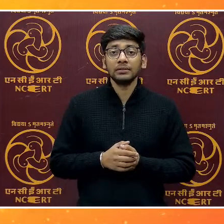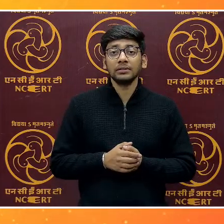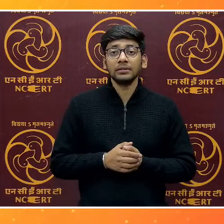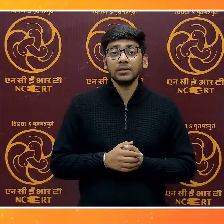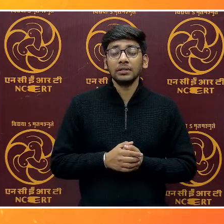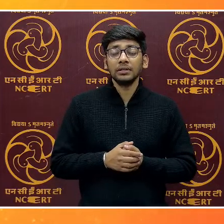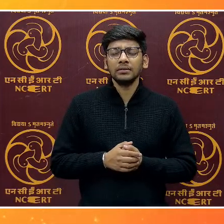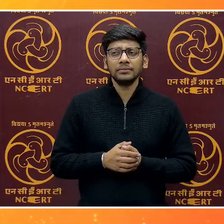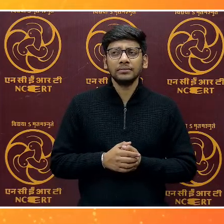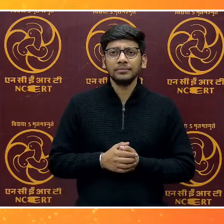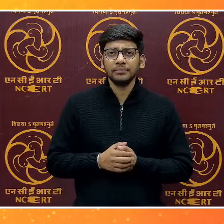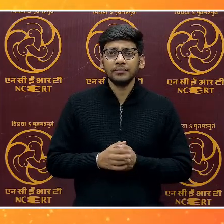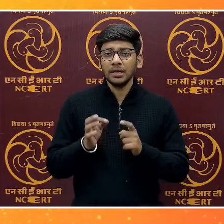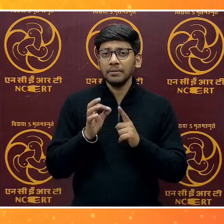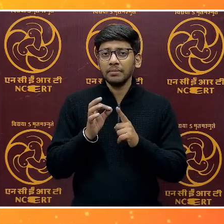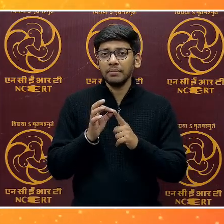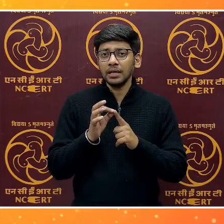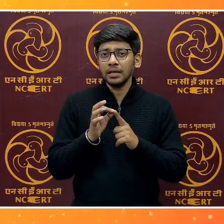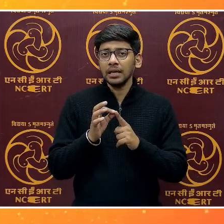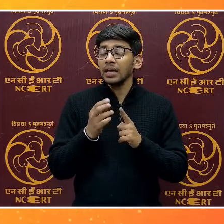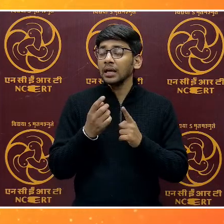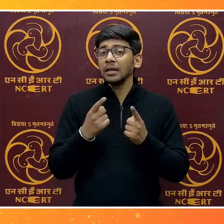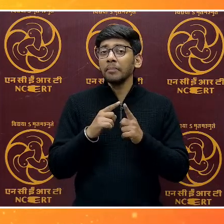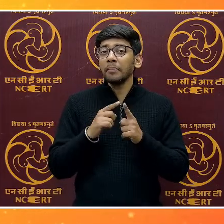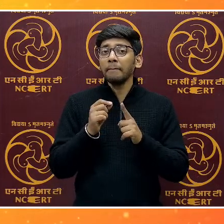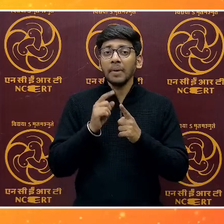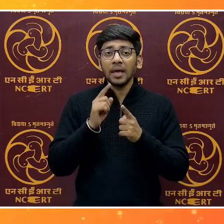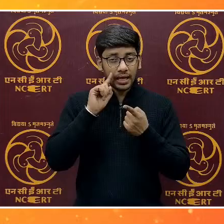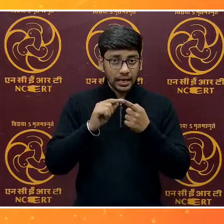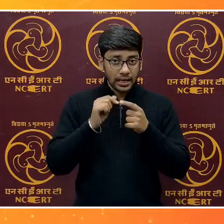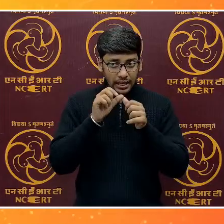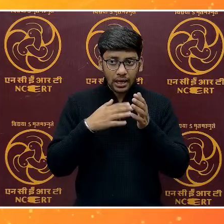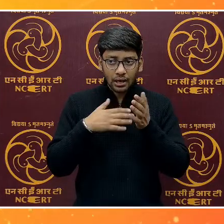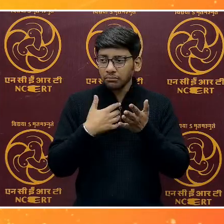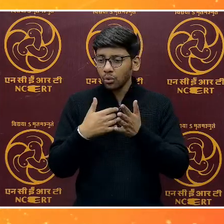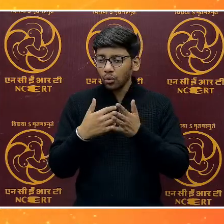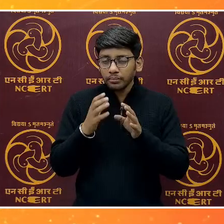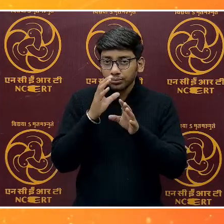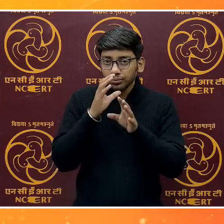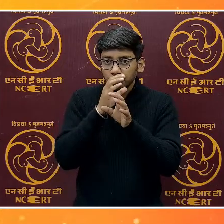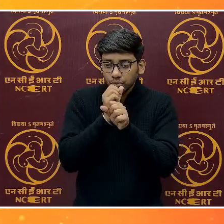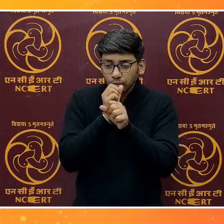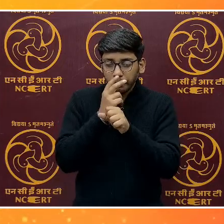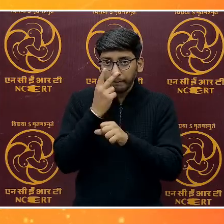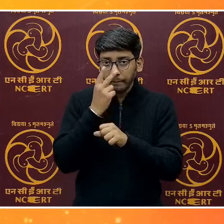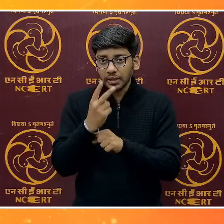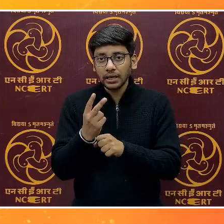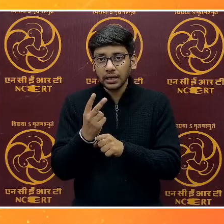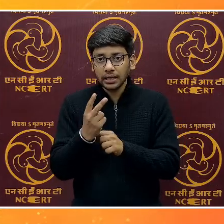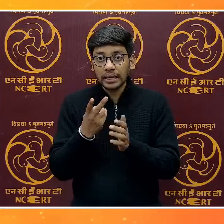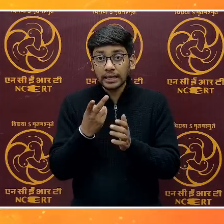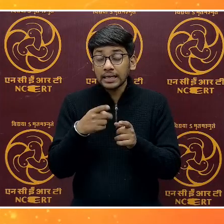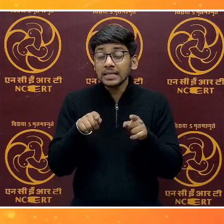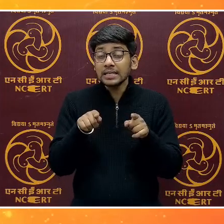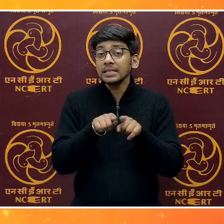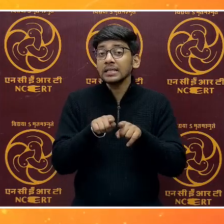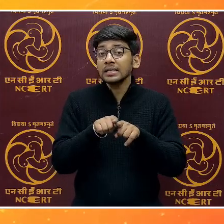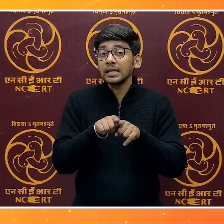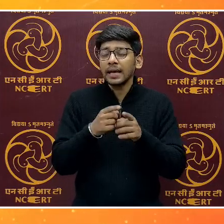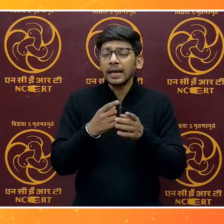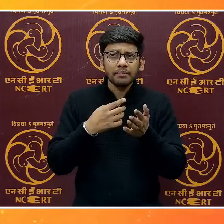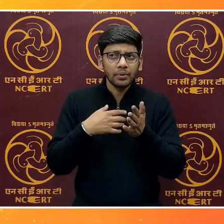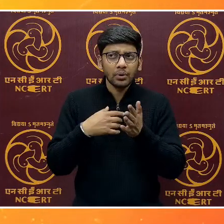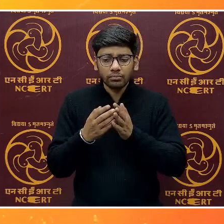peep. Okay. Peep, meaning to look at something secretly. And that's how the girl is peeping through